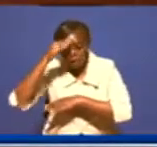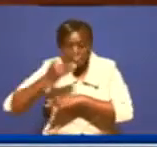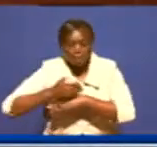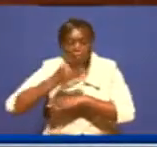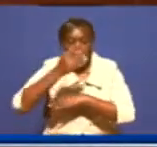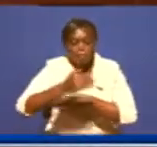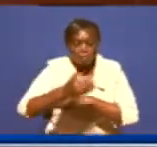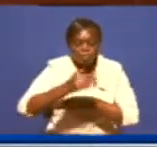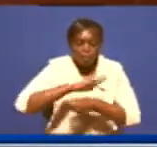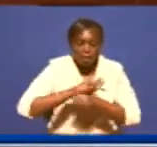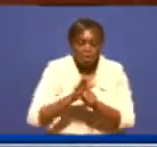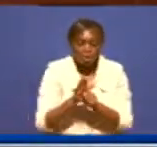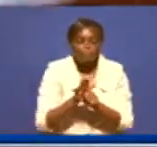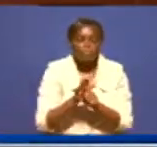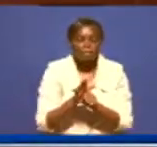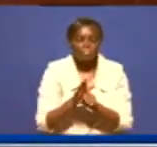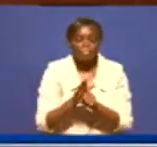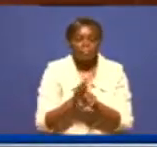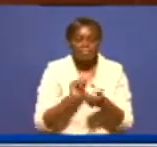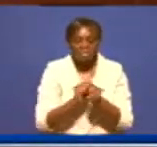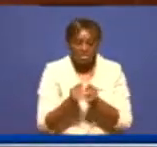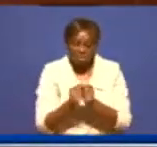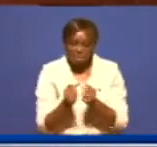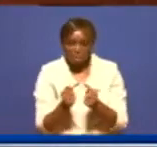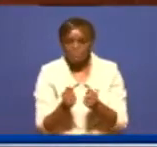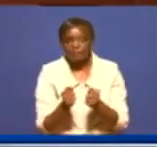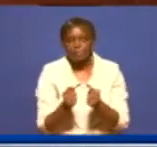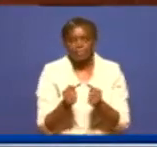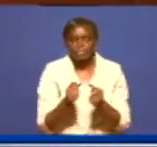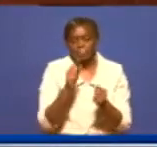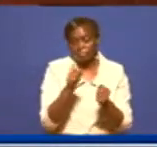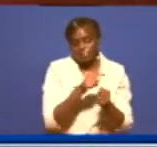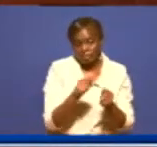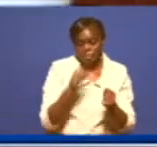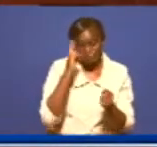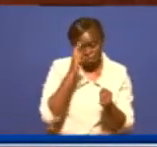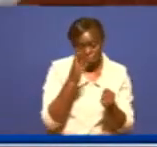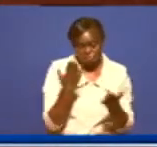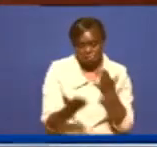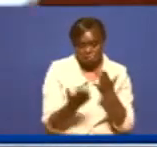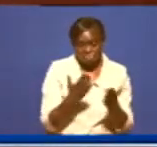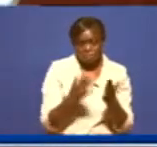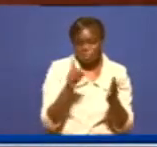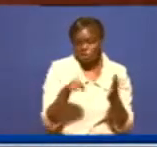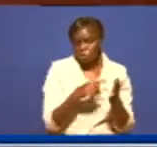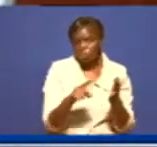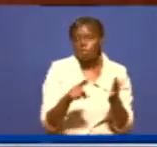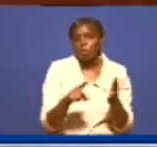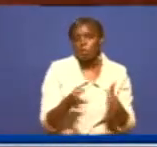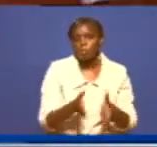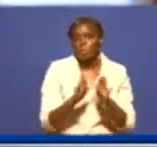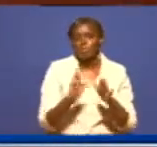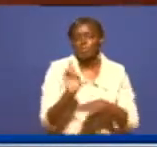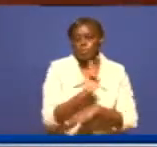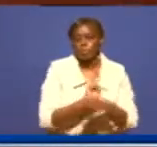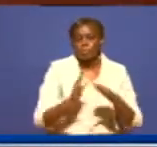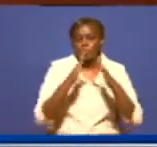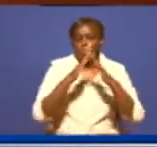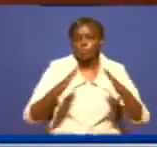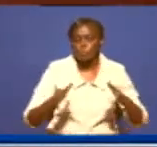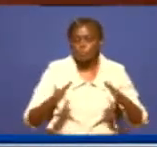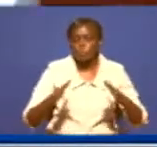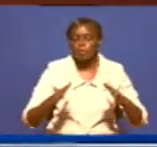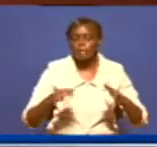during COVID, Madam Speaker. So I agree that termination on the reasons of maybe illegal. Even, Madam Speaker, there are estates where even